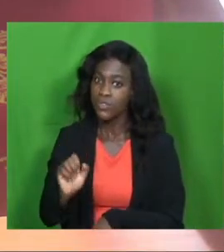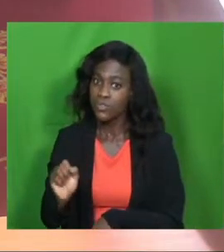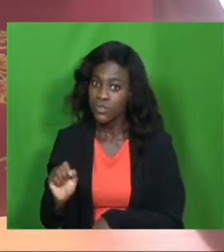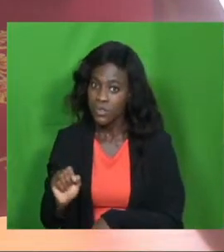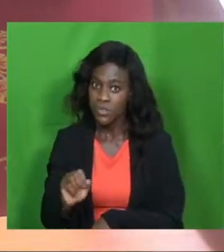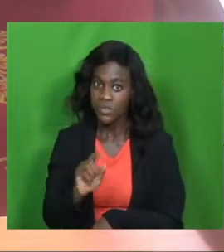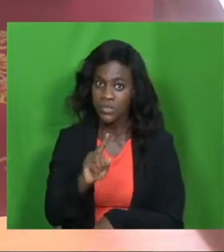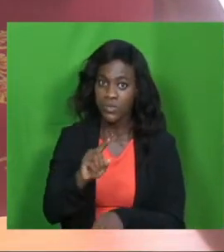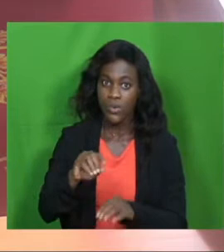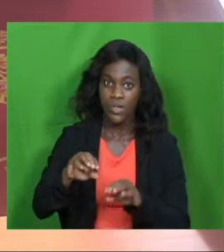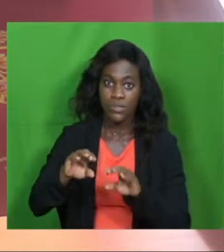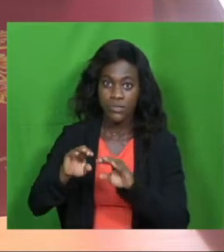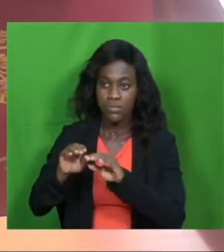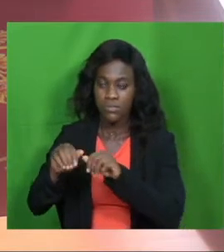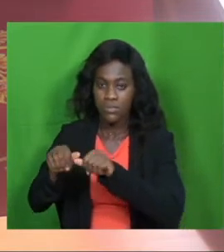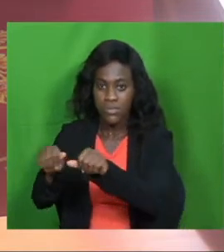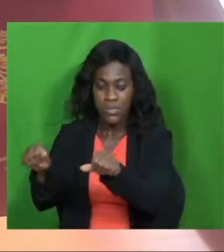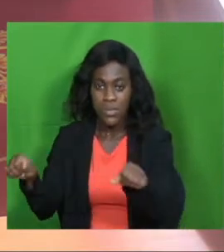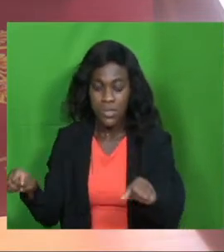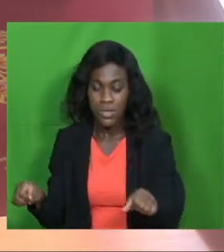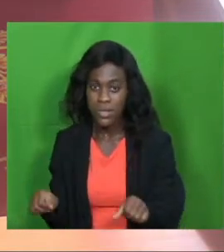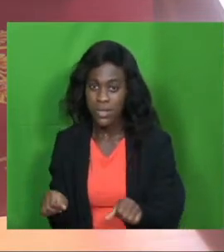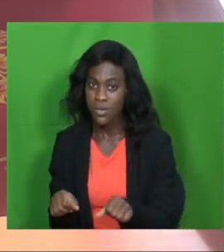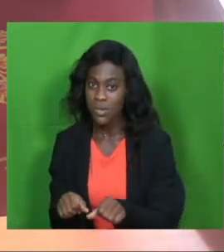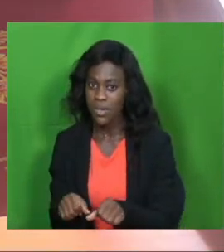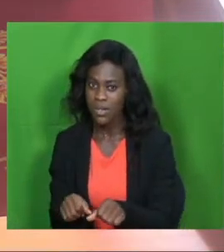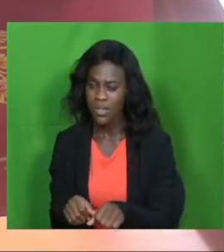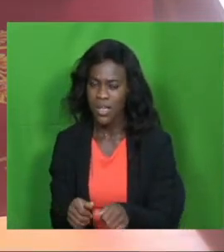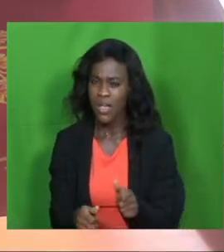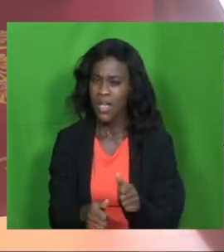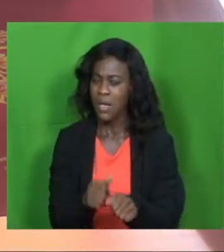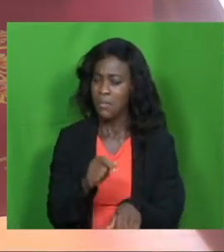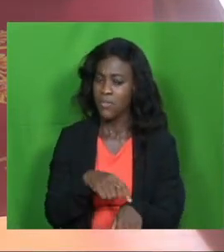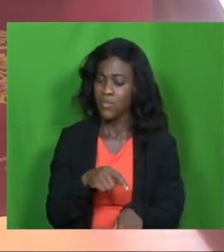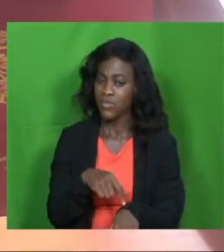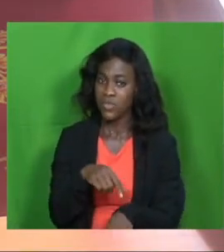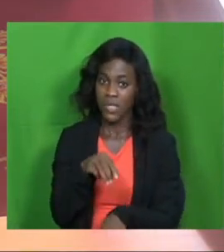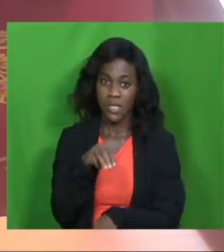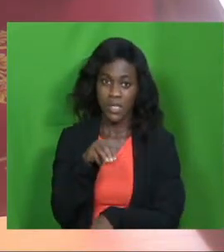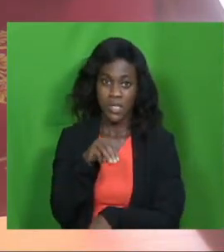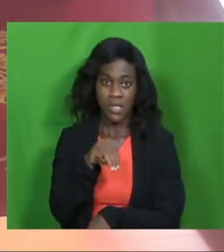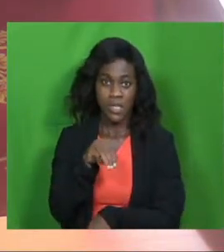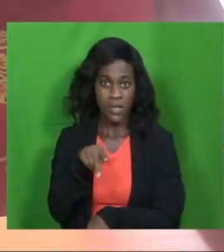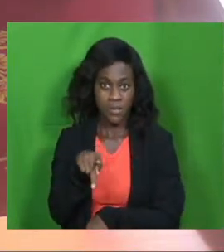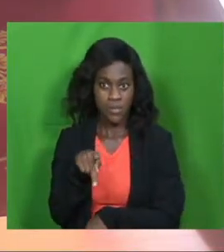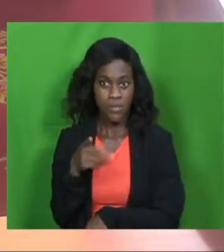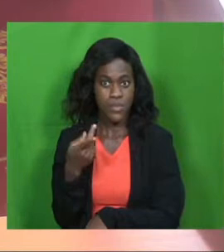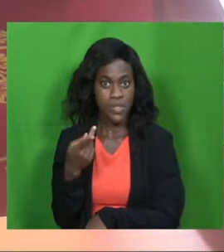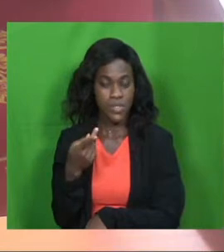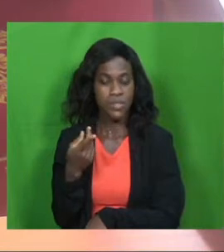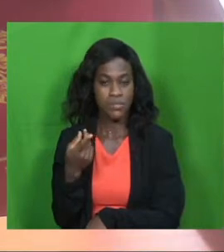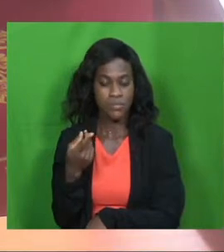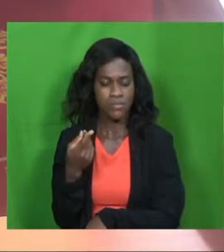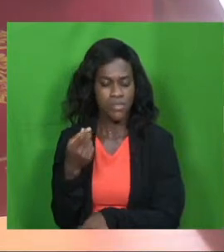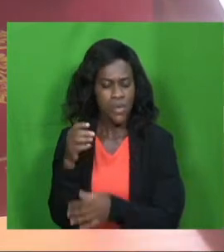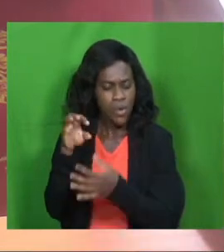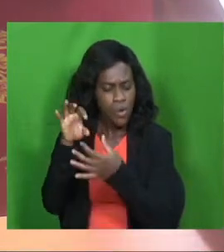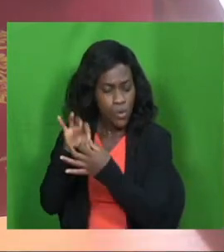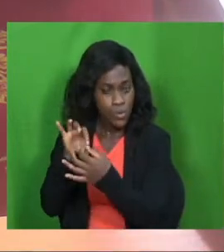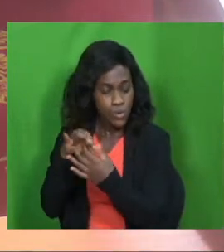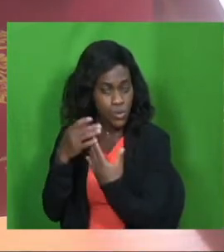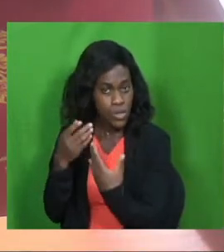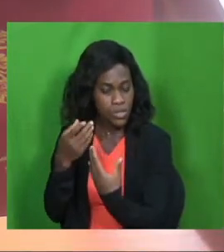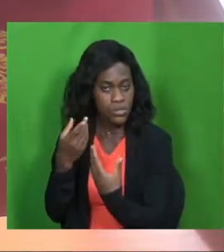allocation. And mostly the members of parliament have to collaborate with the local district assembly